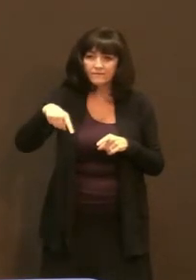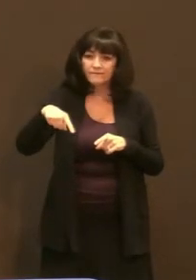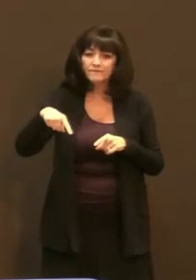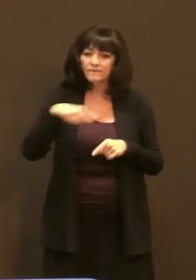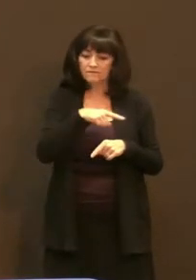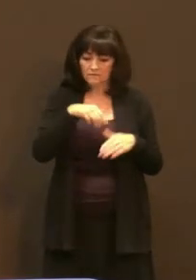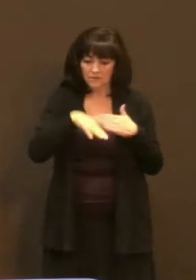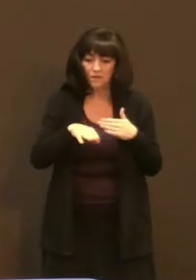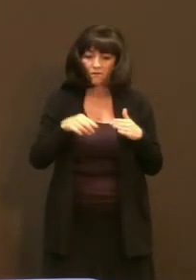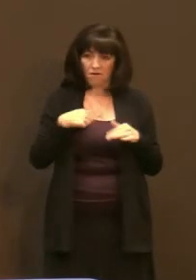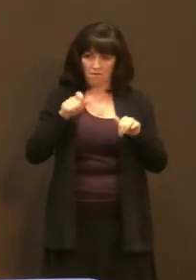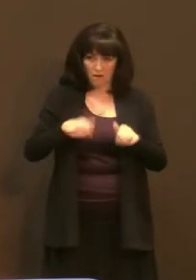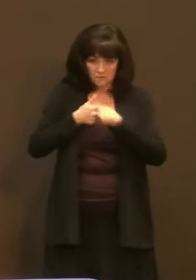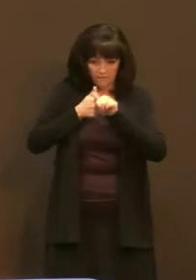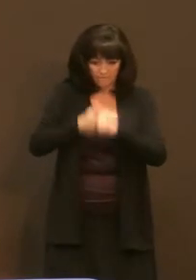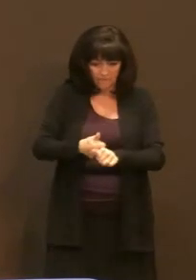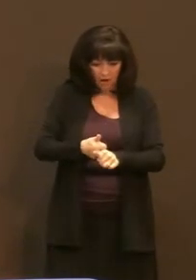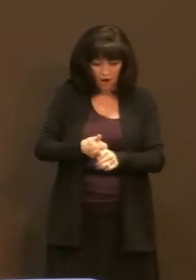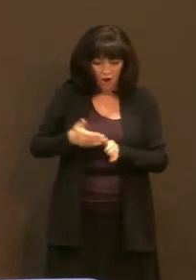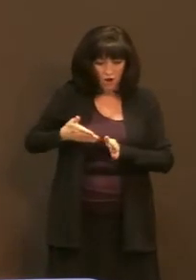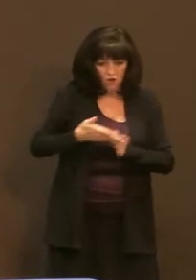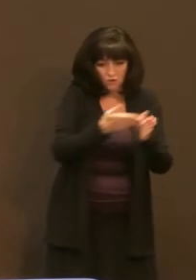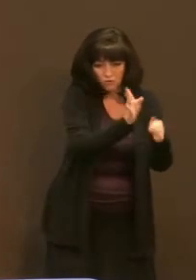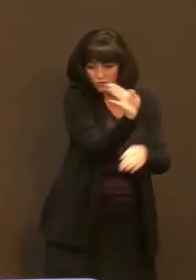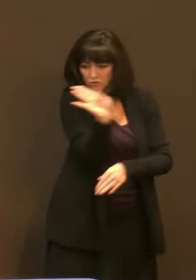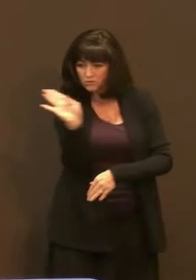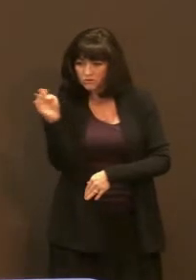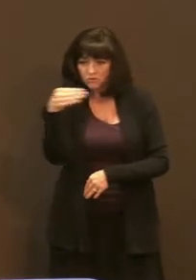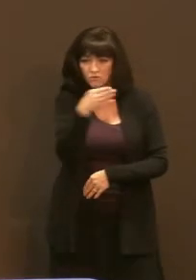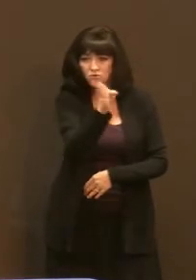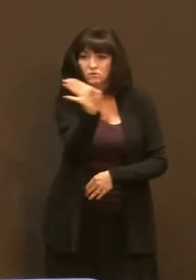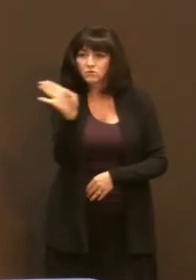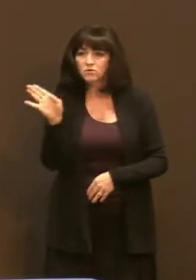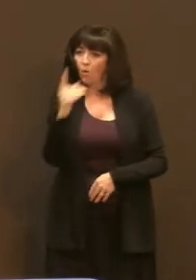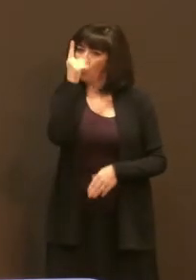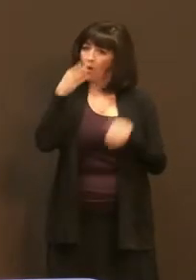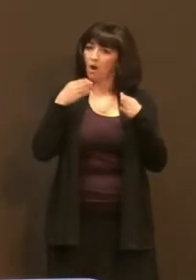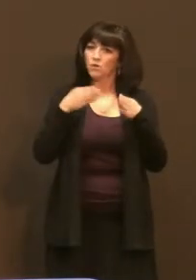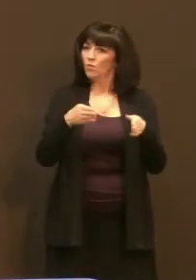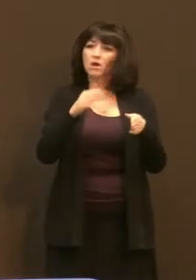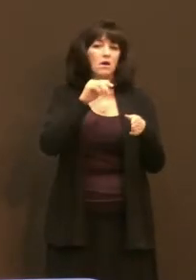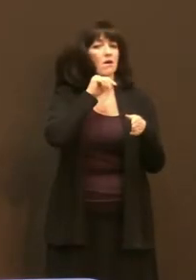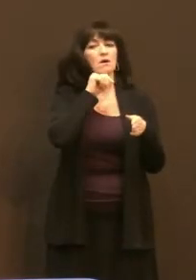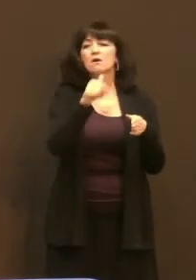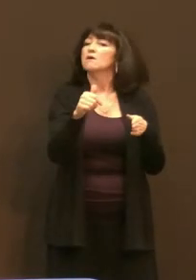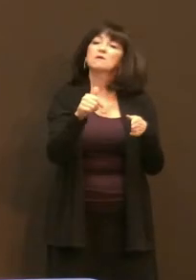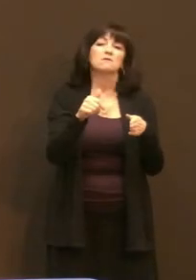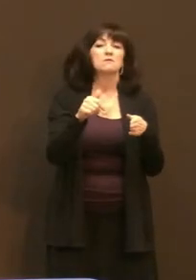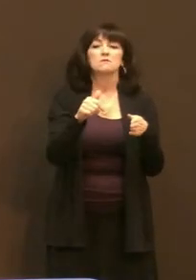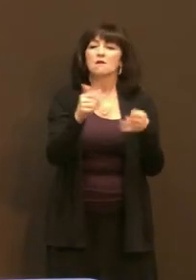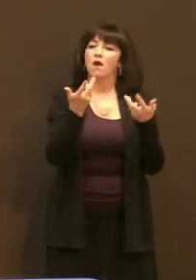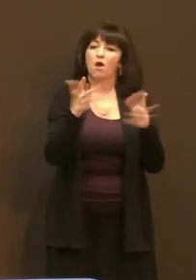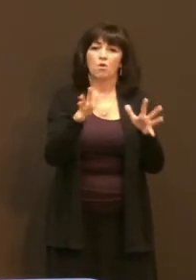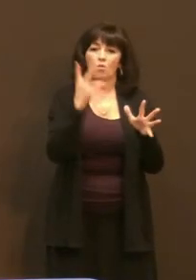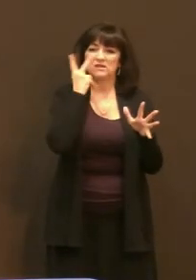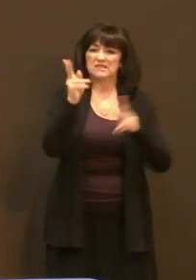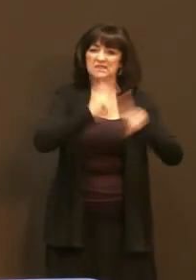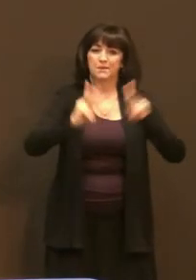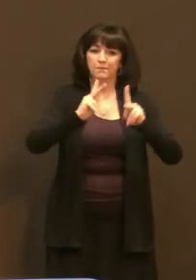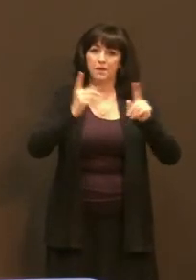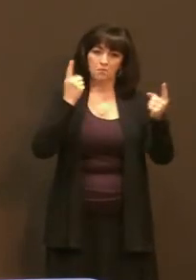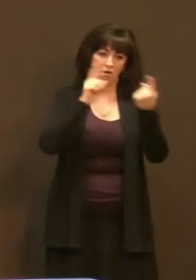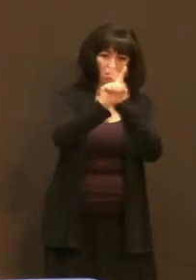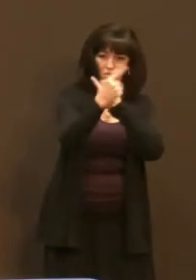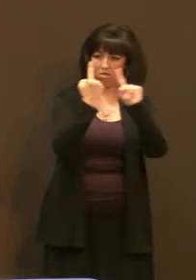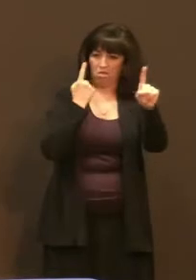is a really good choice to go to a store that does this. That really helps support social distancing.